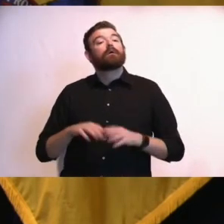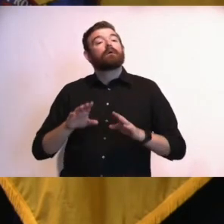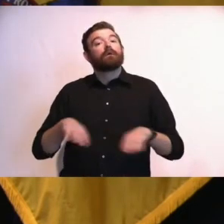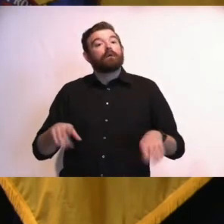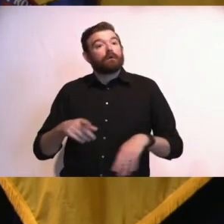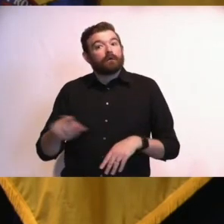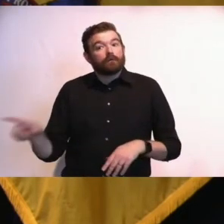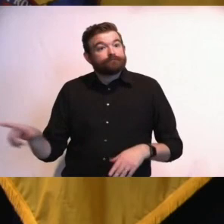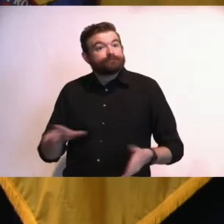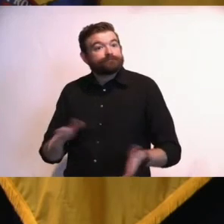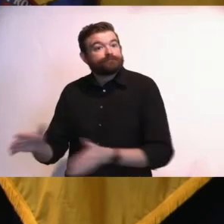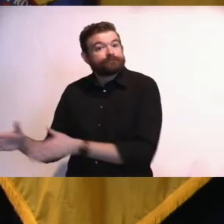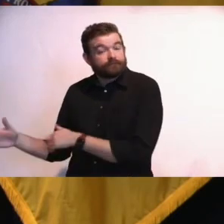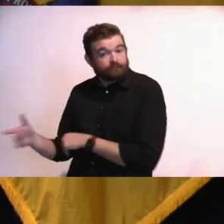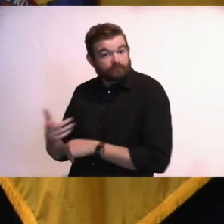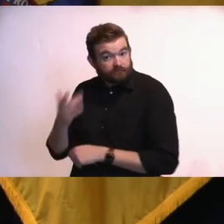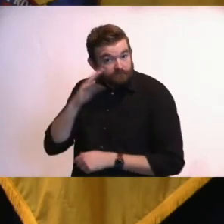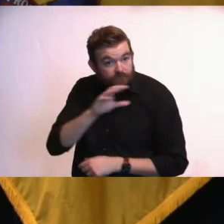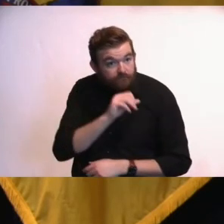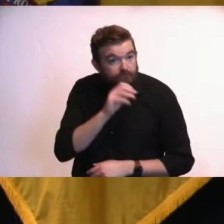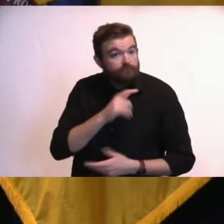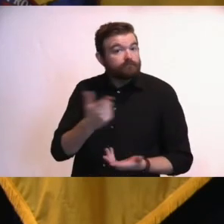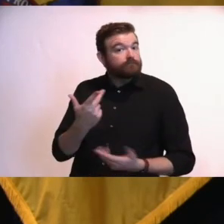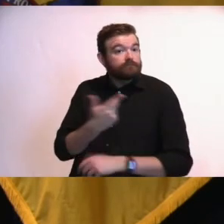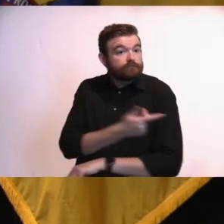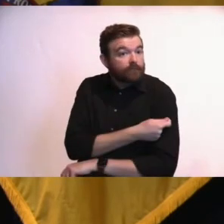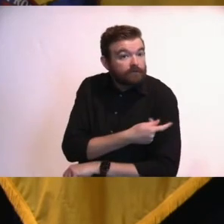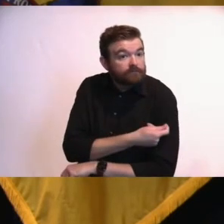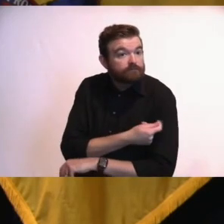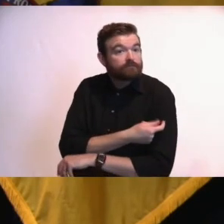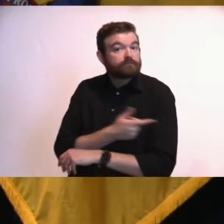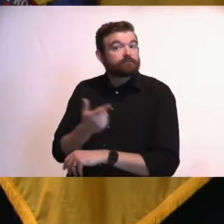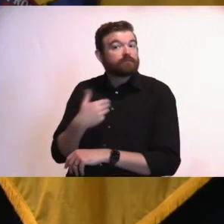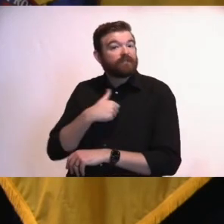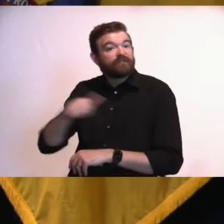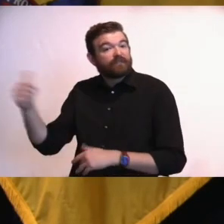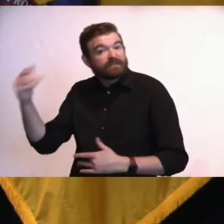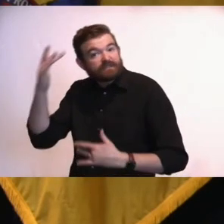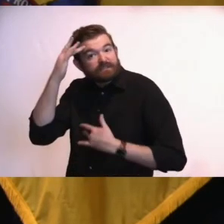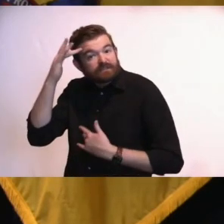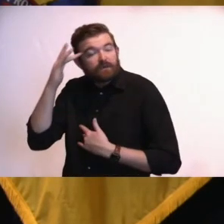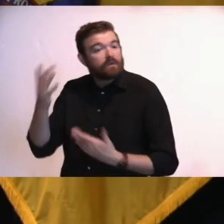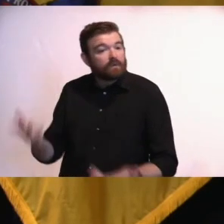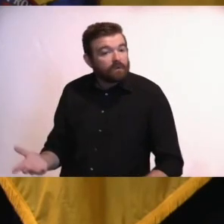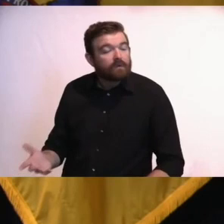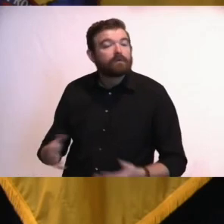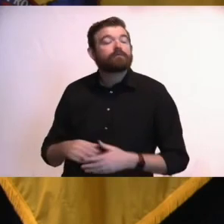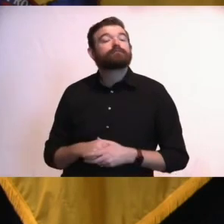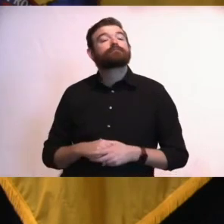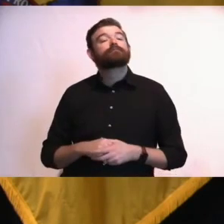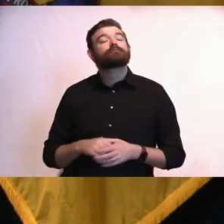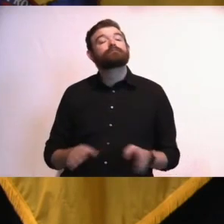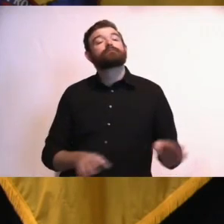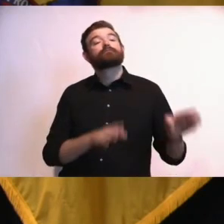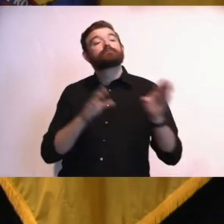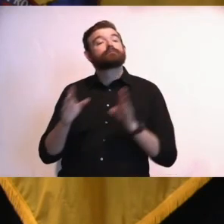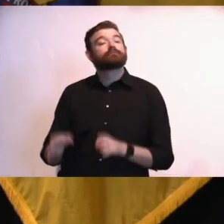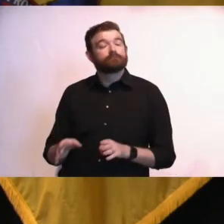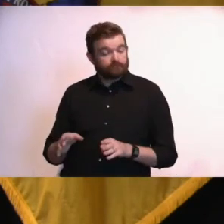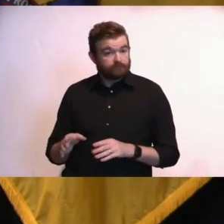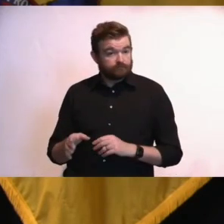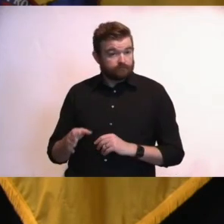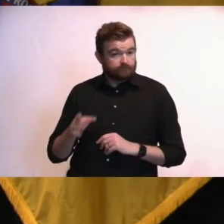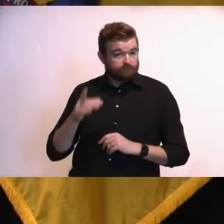had any pre-existing conditions? And finally, from NJ Monitor, Governor, is there a chance you'll reinstate the early release